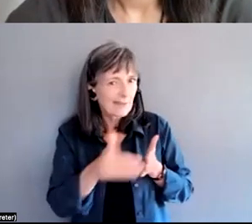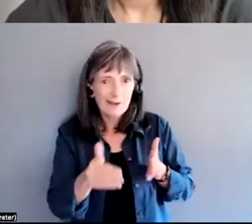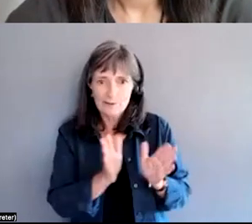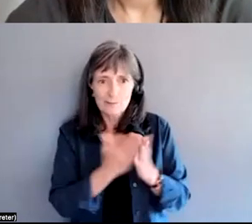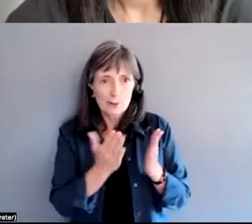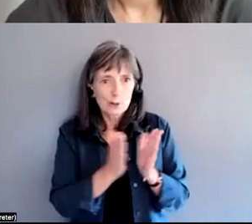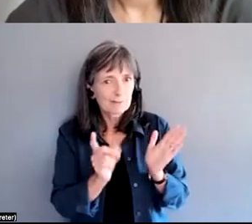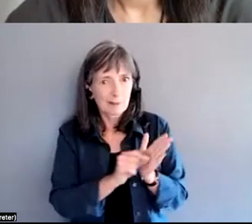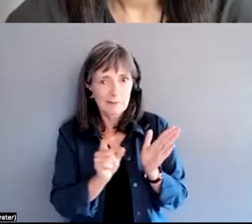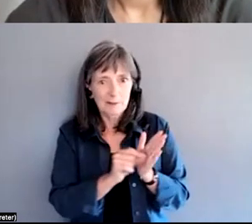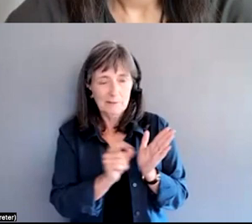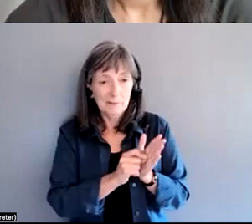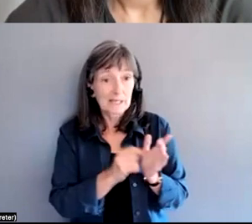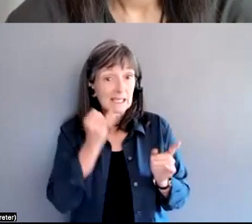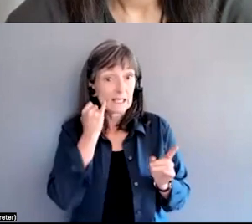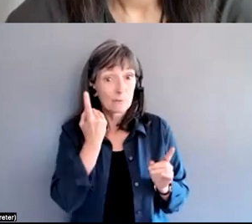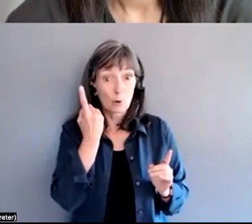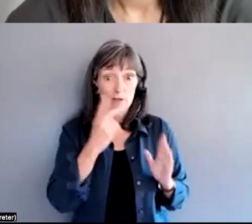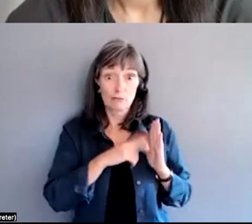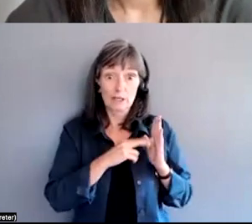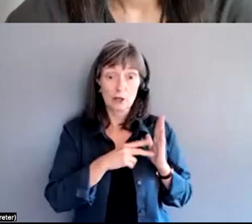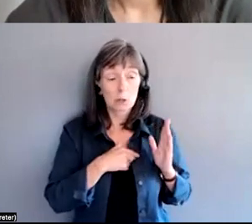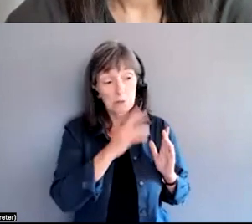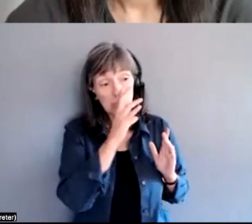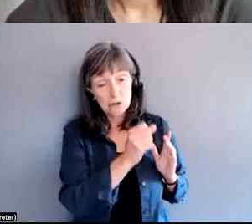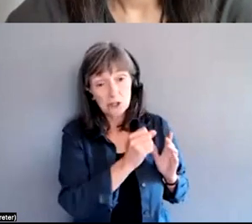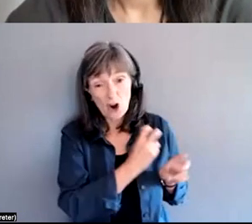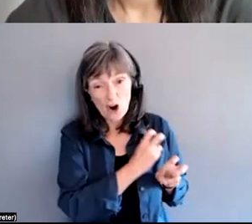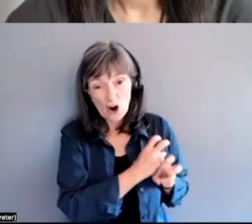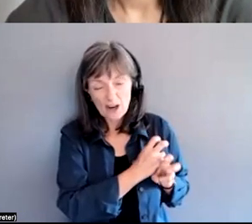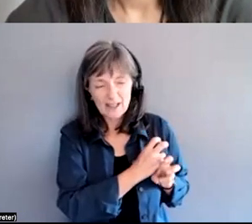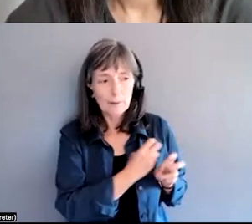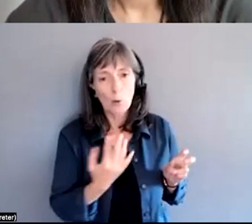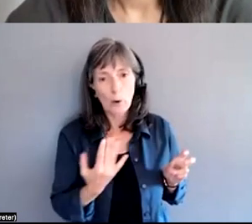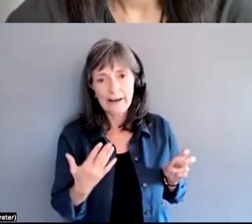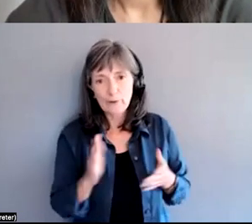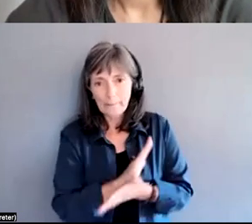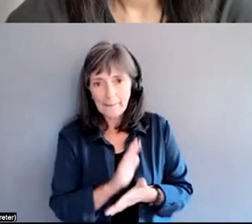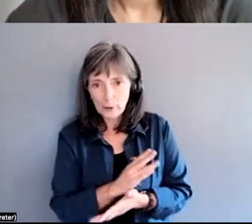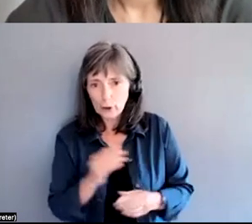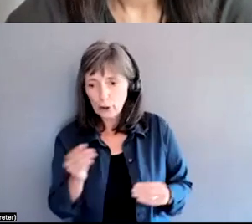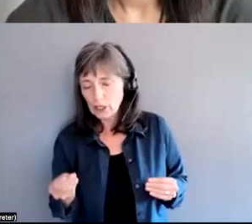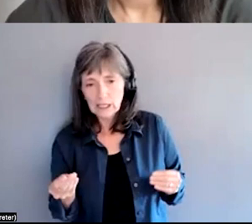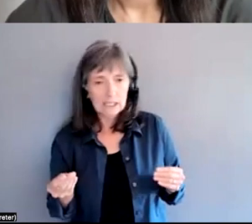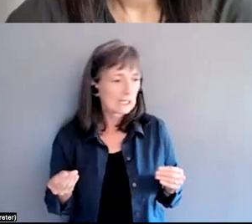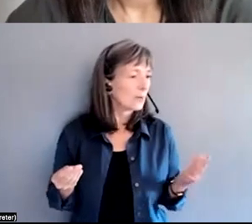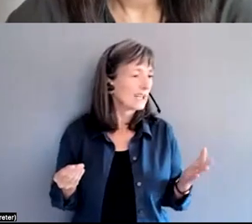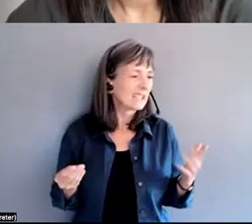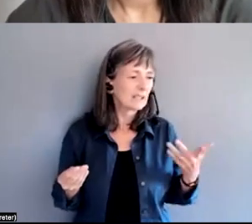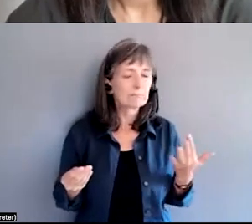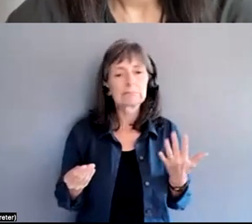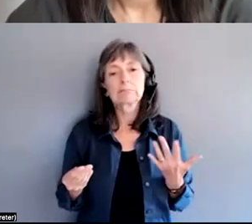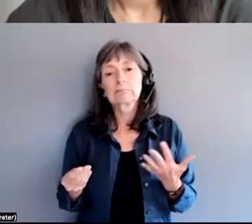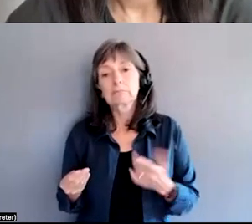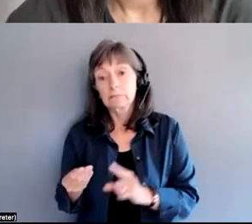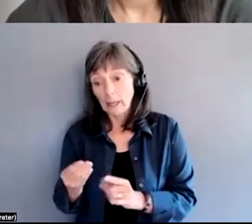the time. So if a reader was interested in the hardcover, but they were waiting for the paperback, and, you know, it comes out in the